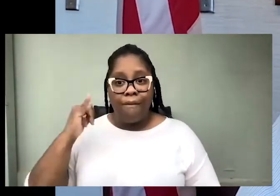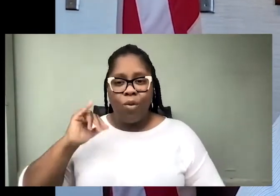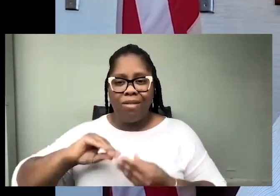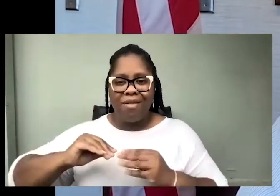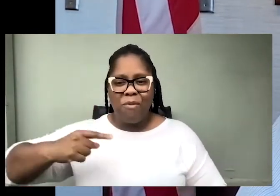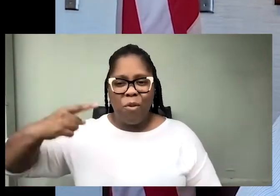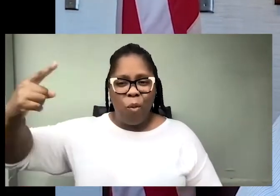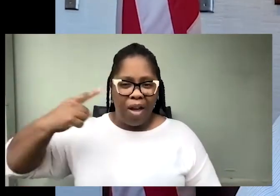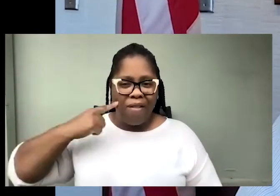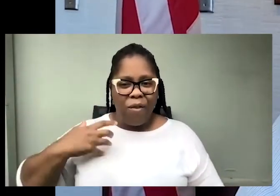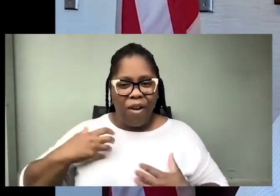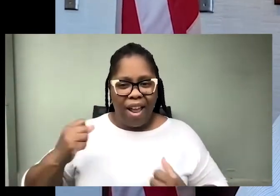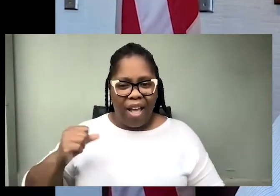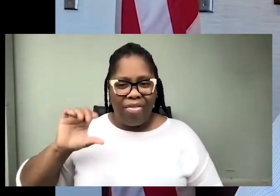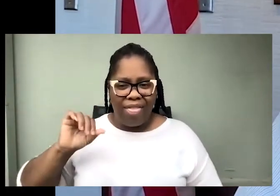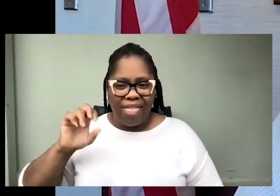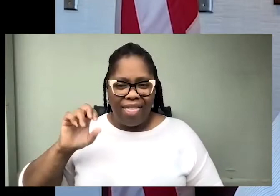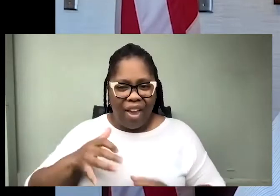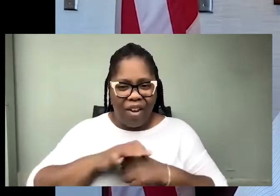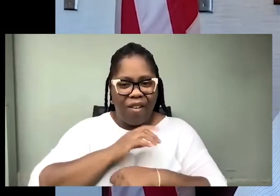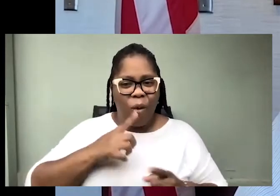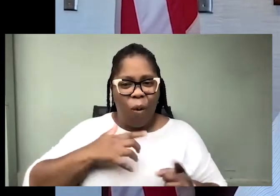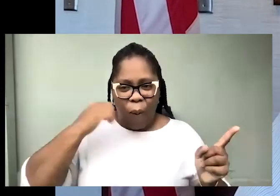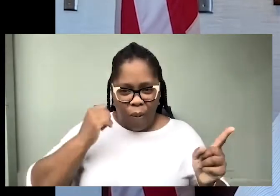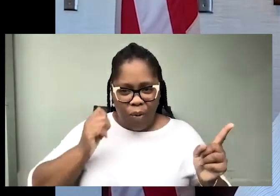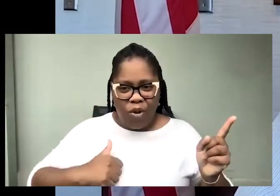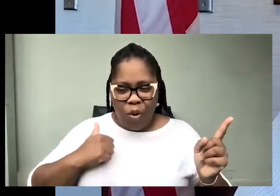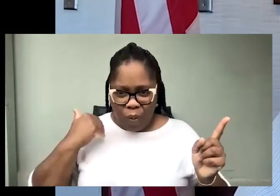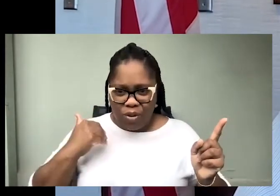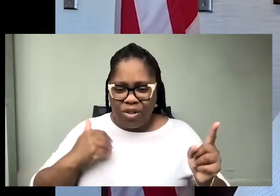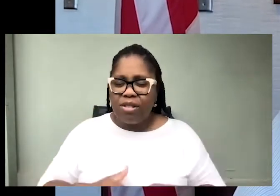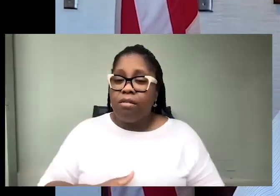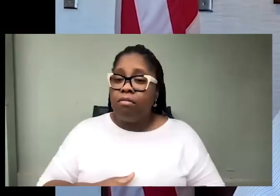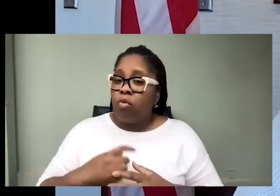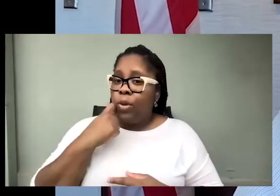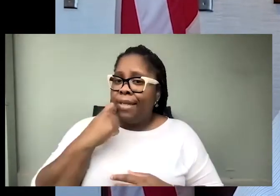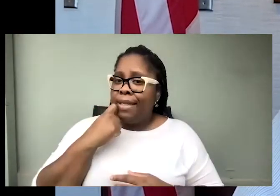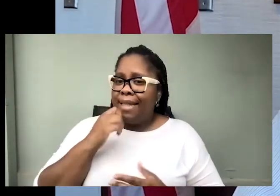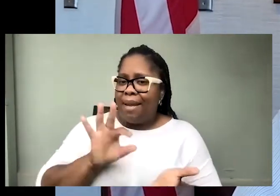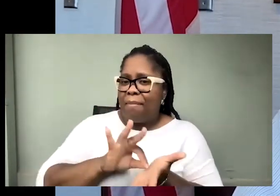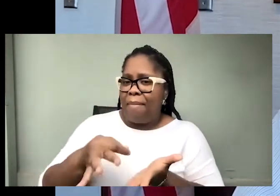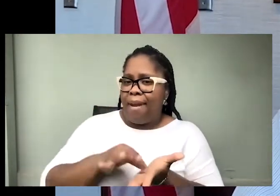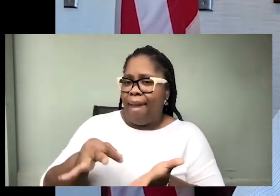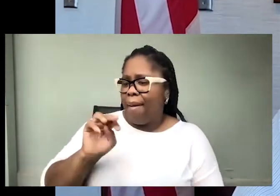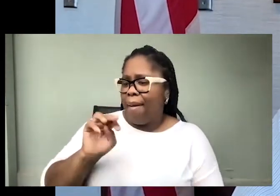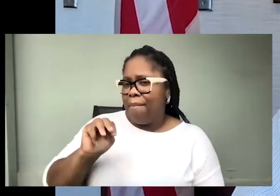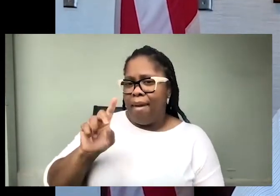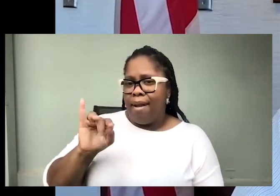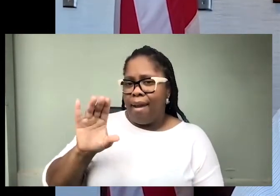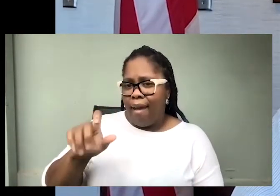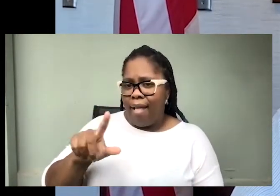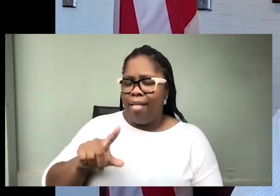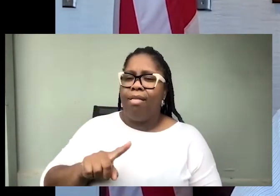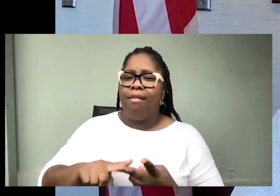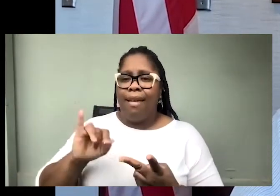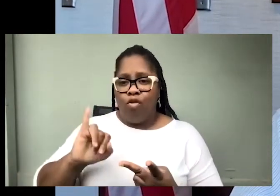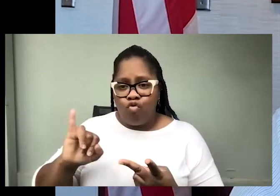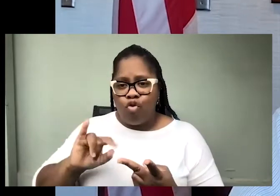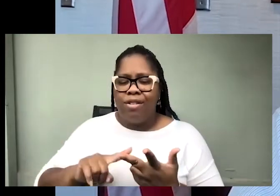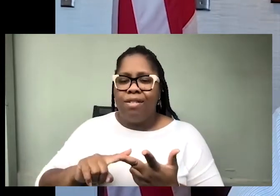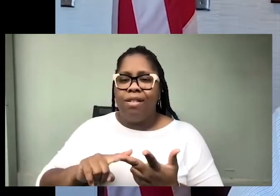health care coverage for these older adults, most recently through the expansions of Medi-Cal, health insurance, and Covered